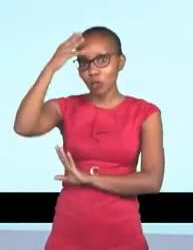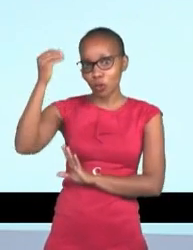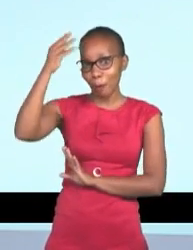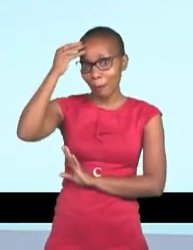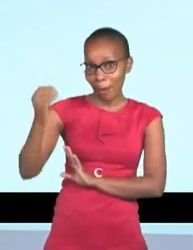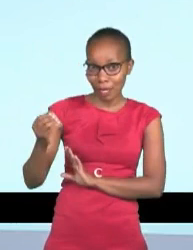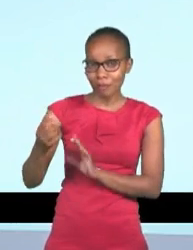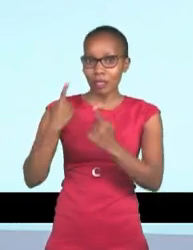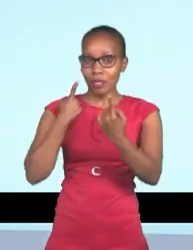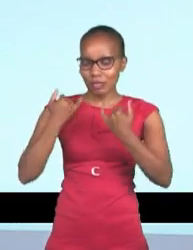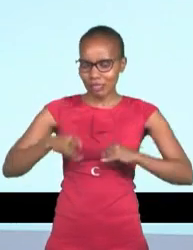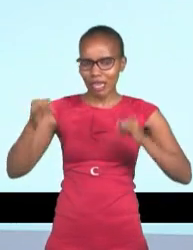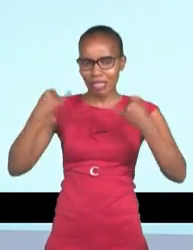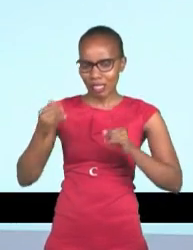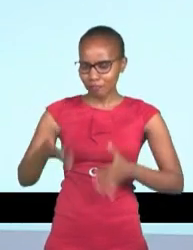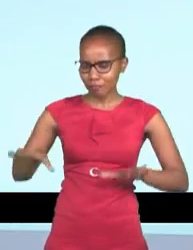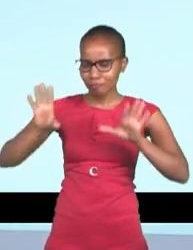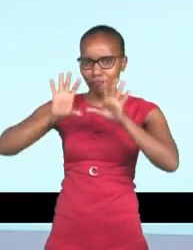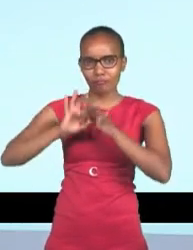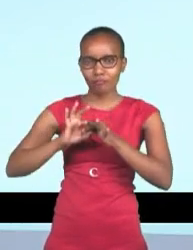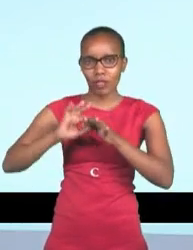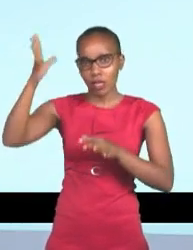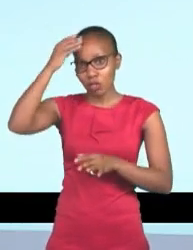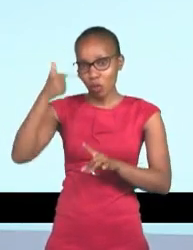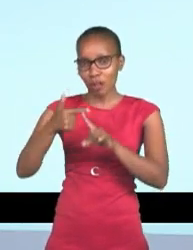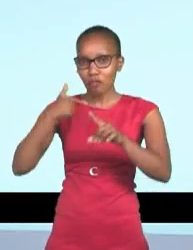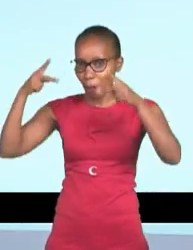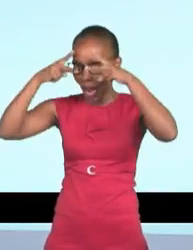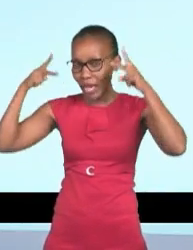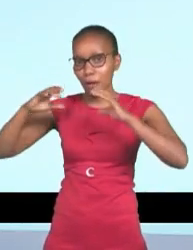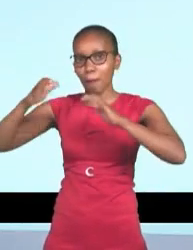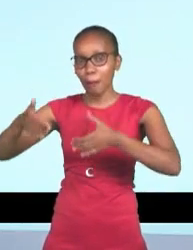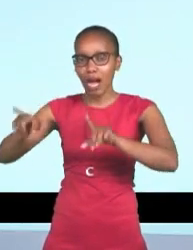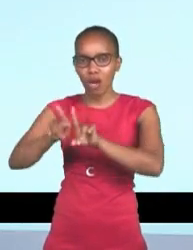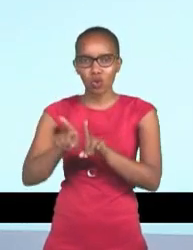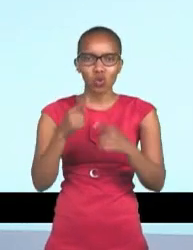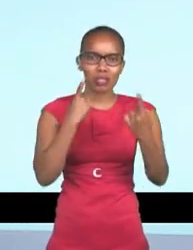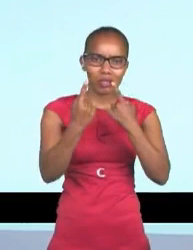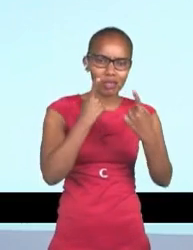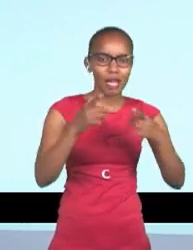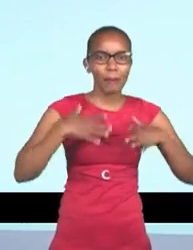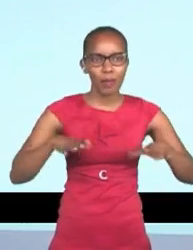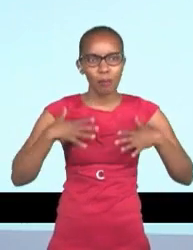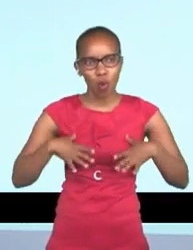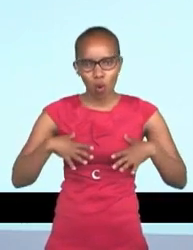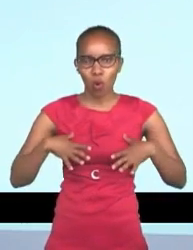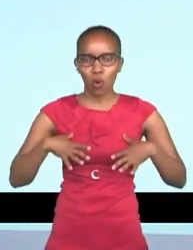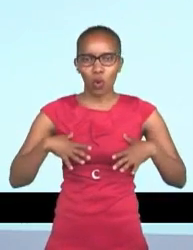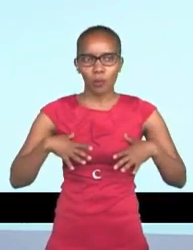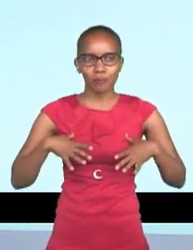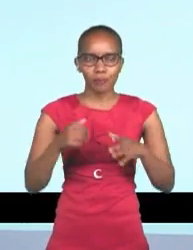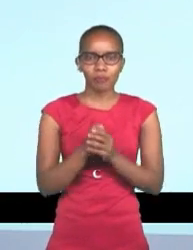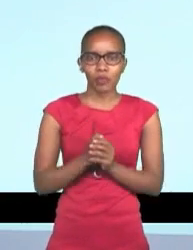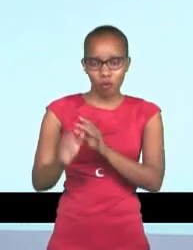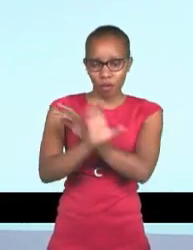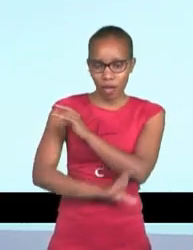to liberate that country from terrorism and from terrorists from Al-Shabaab, and telling people, trying to tell the people of